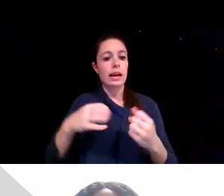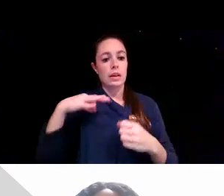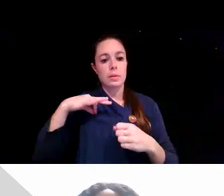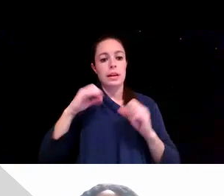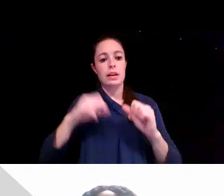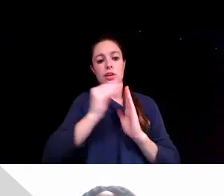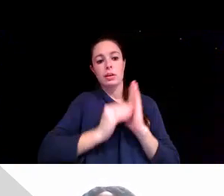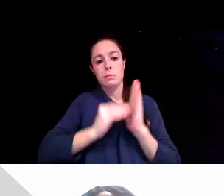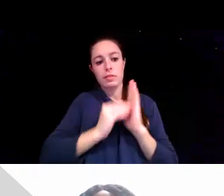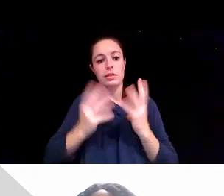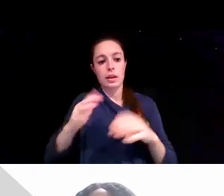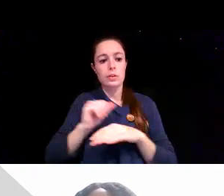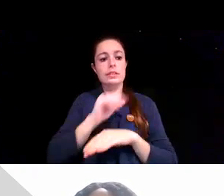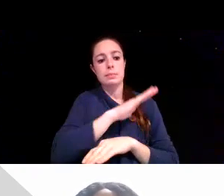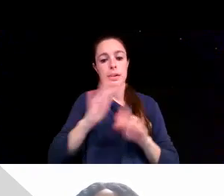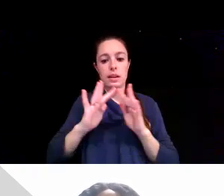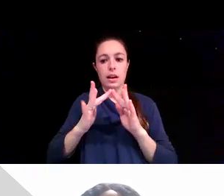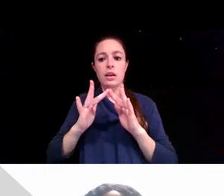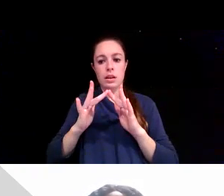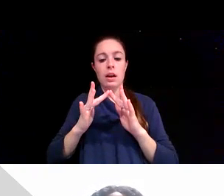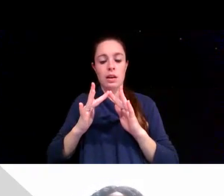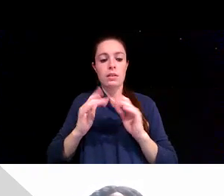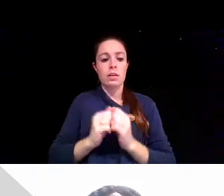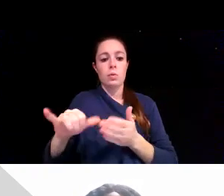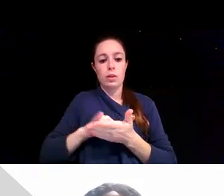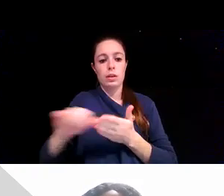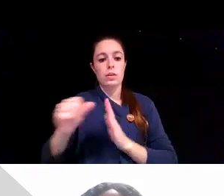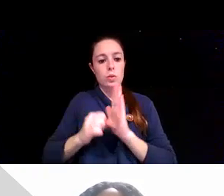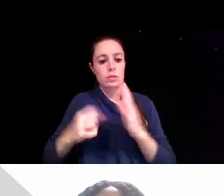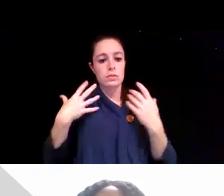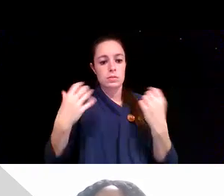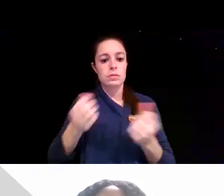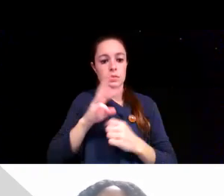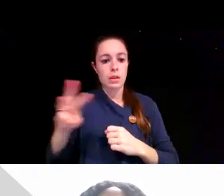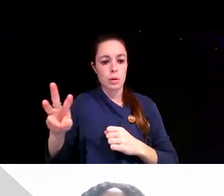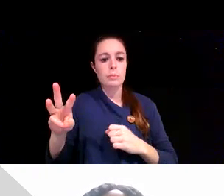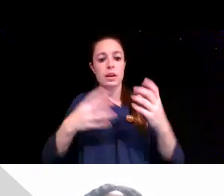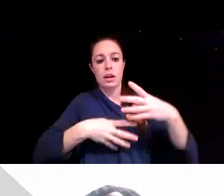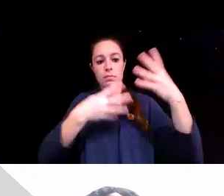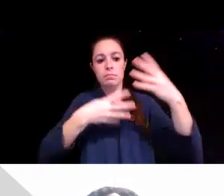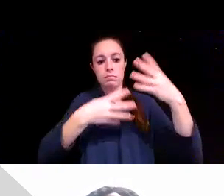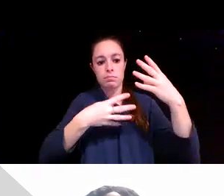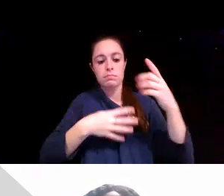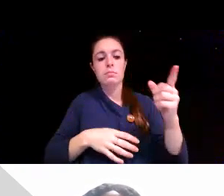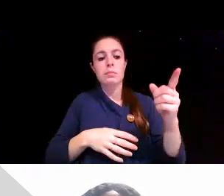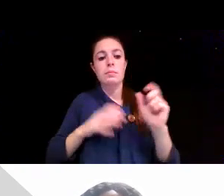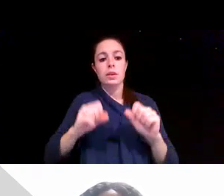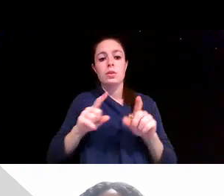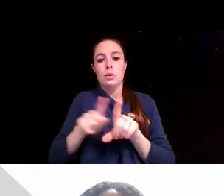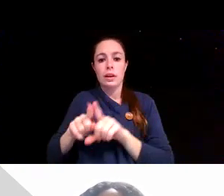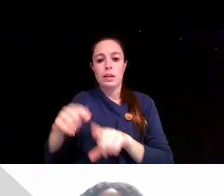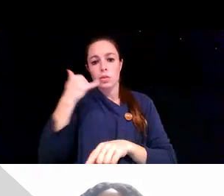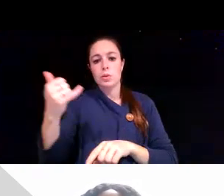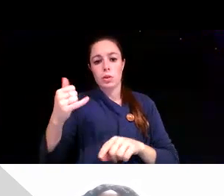submitted online via the New York State of Health website. You can also call to the marketplace